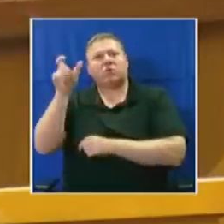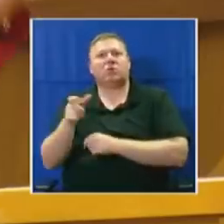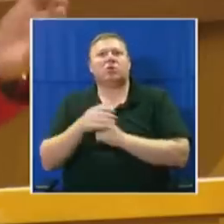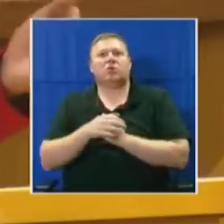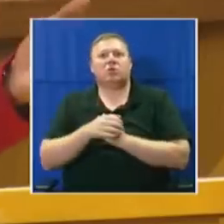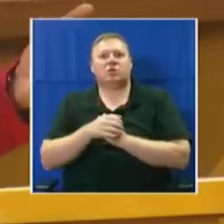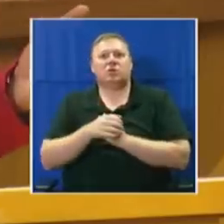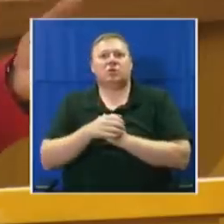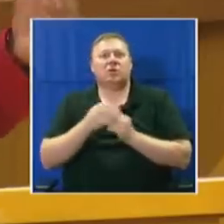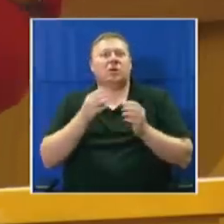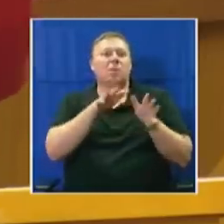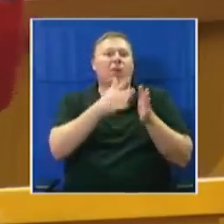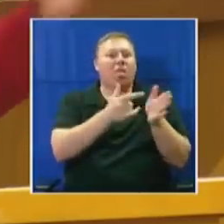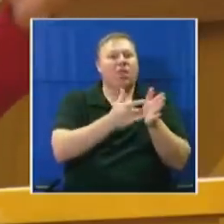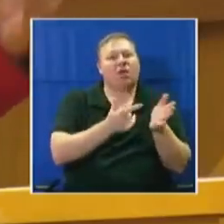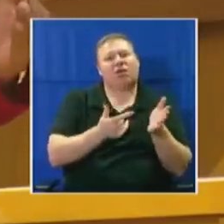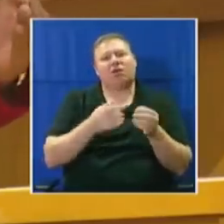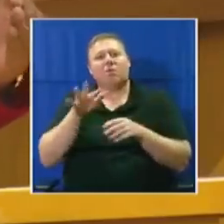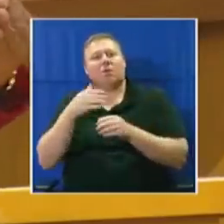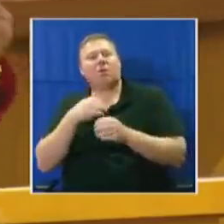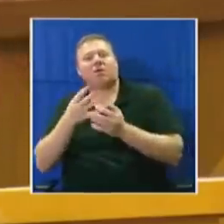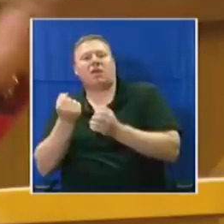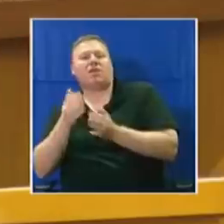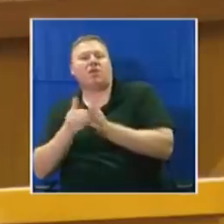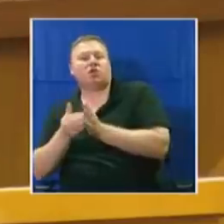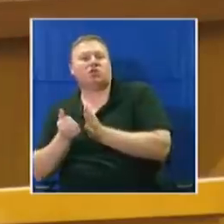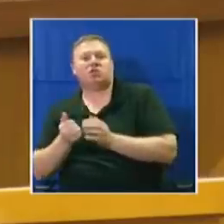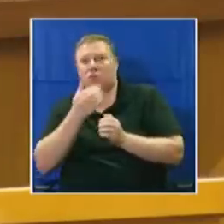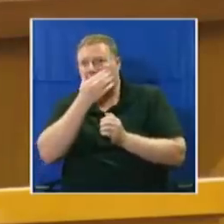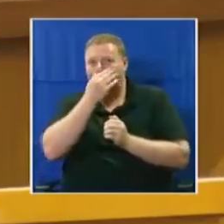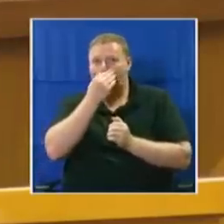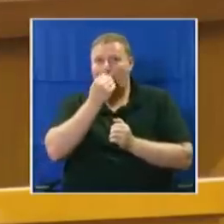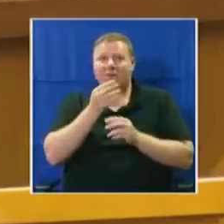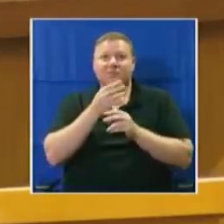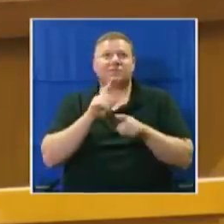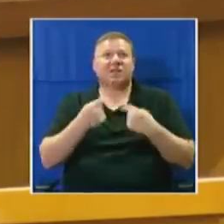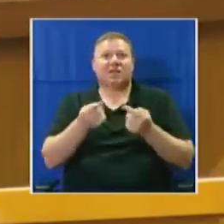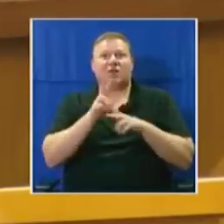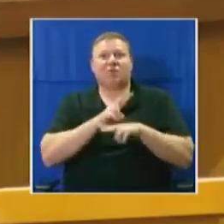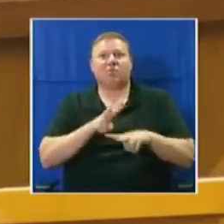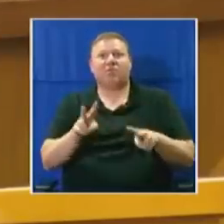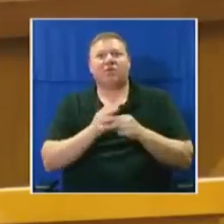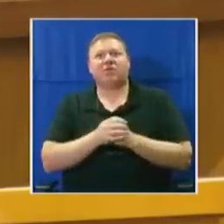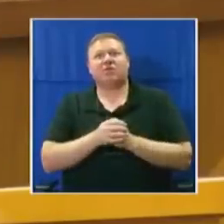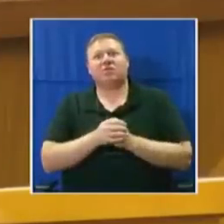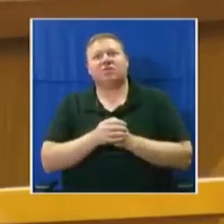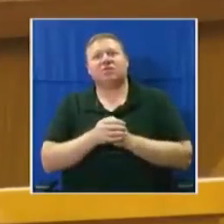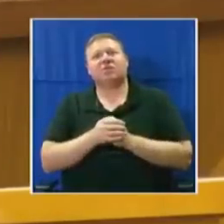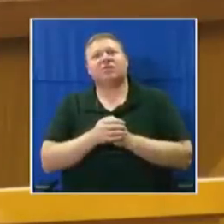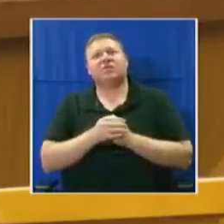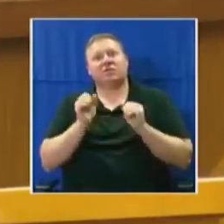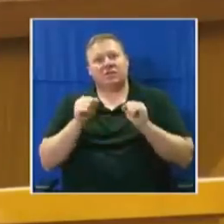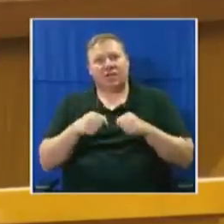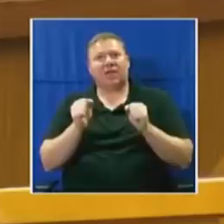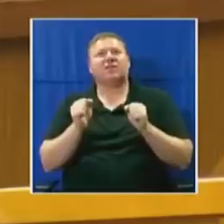the exploited and the exploiters. We cannot have that peaceful coexistence. So yes, we